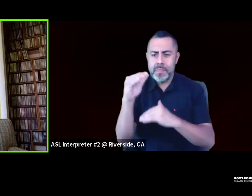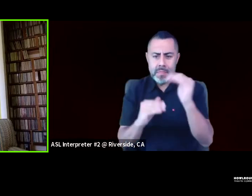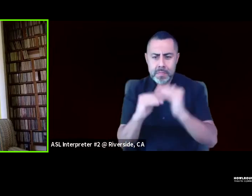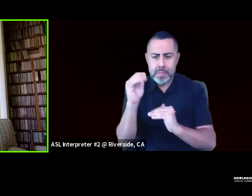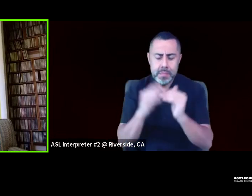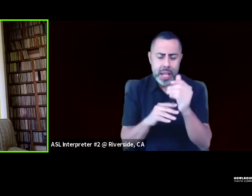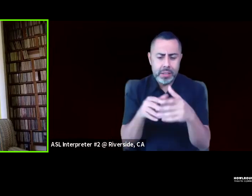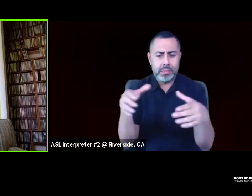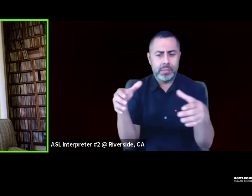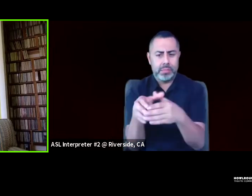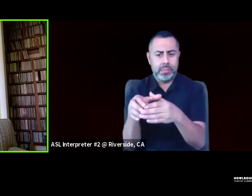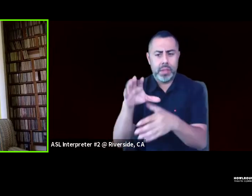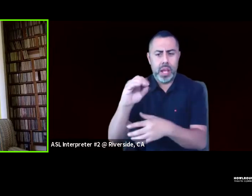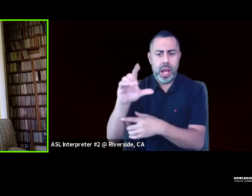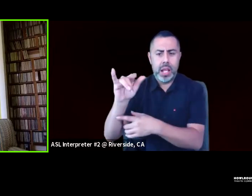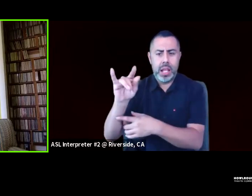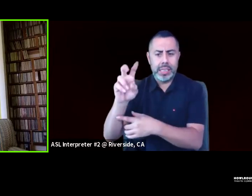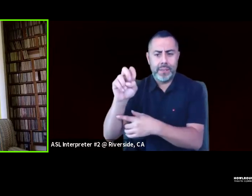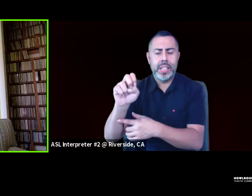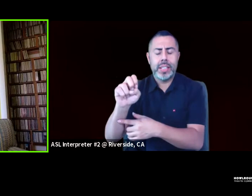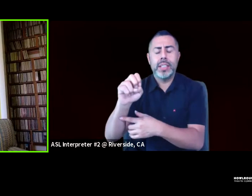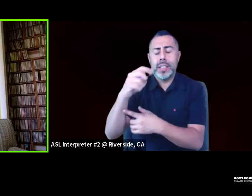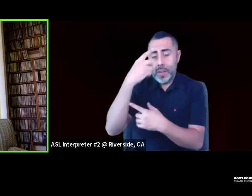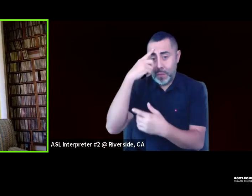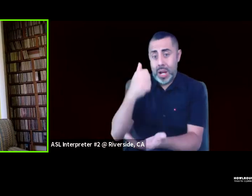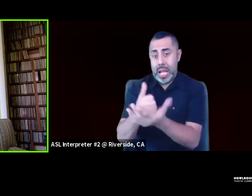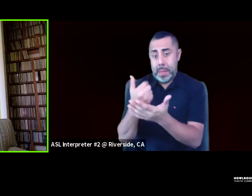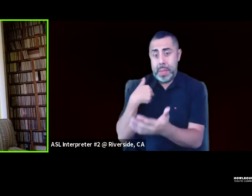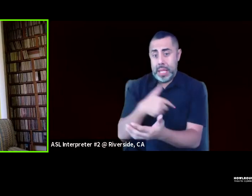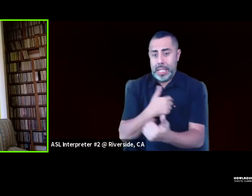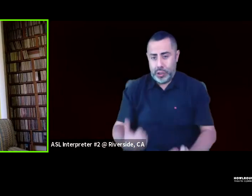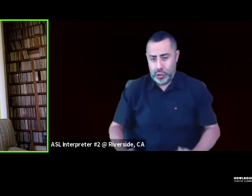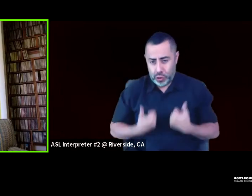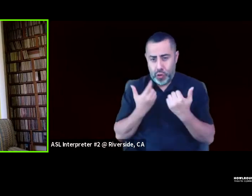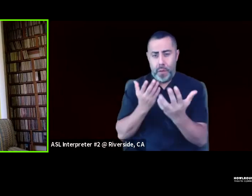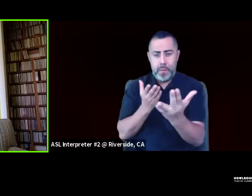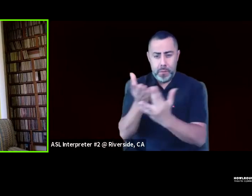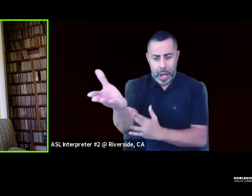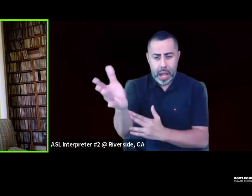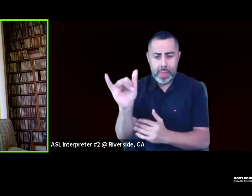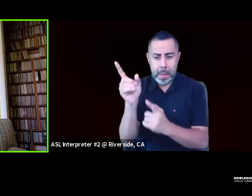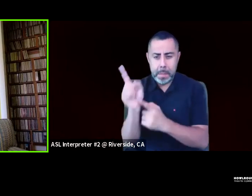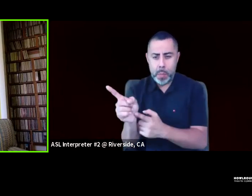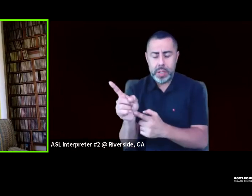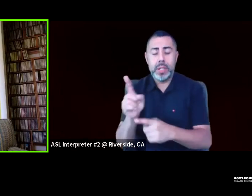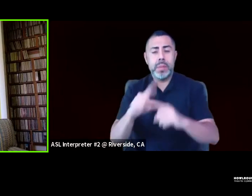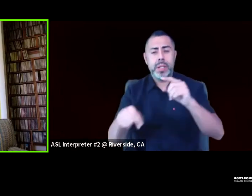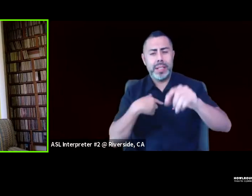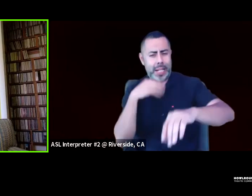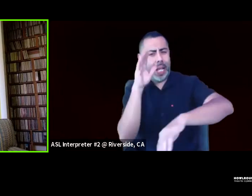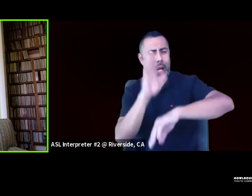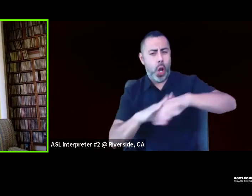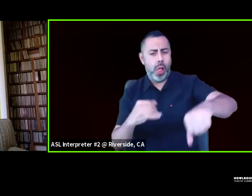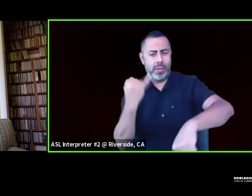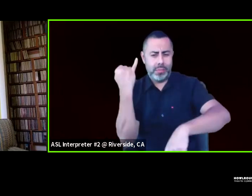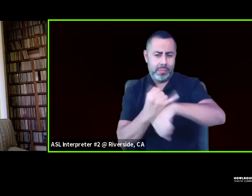moment. But I also call on institutions to come together as well.